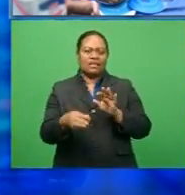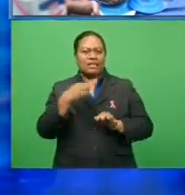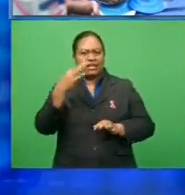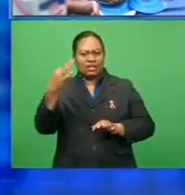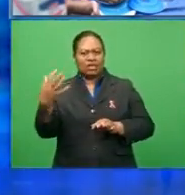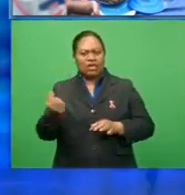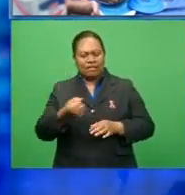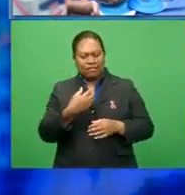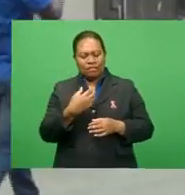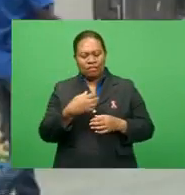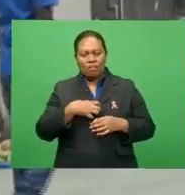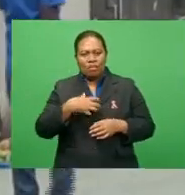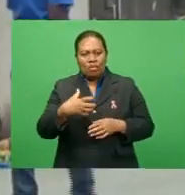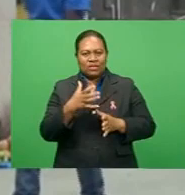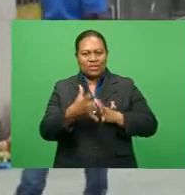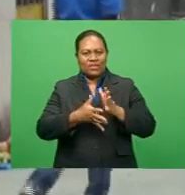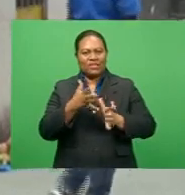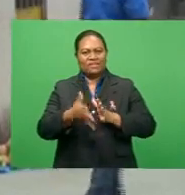this story.